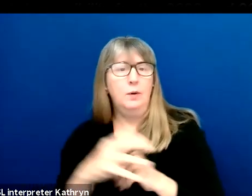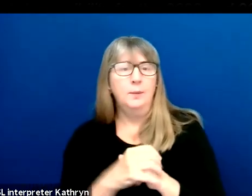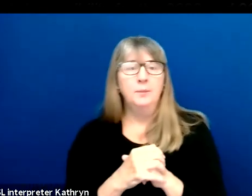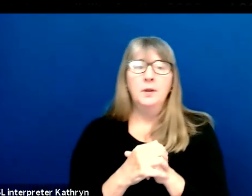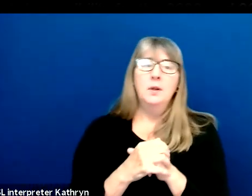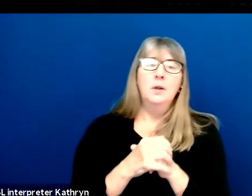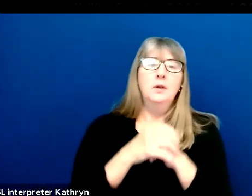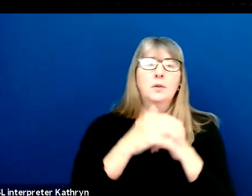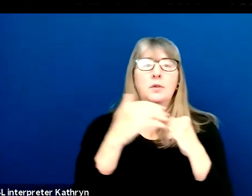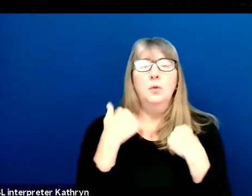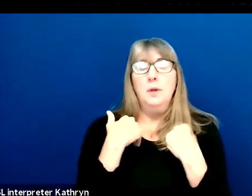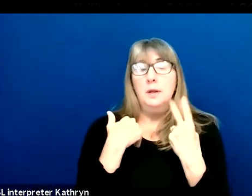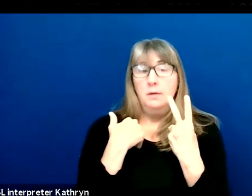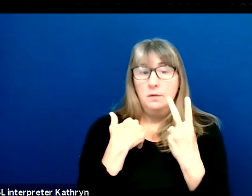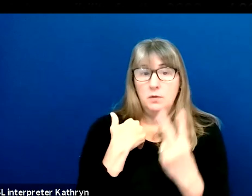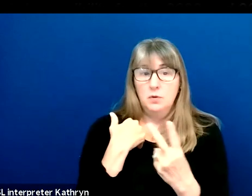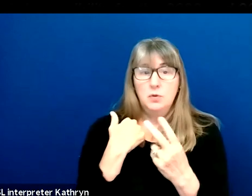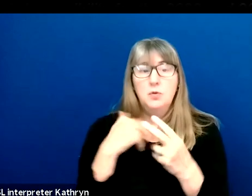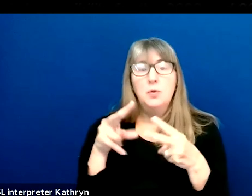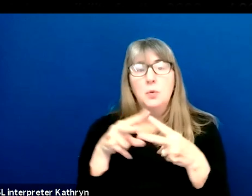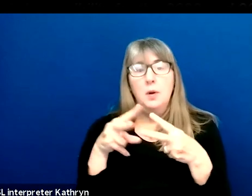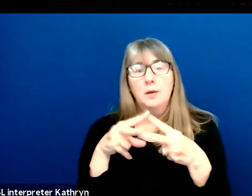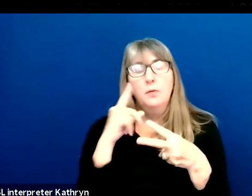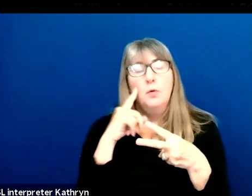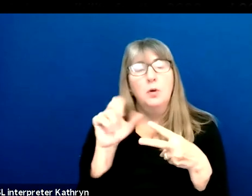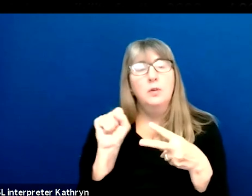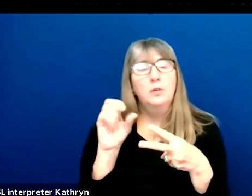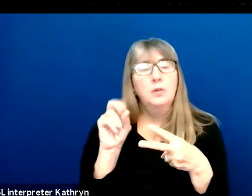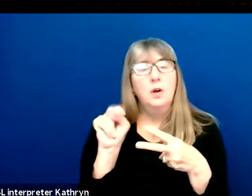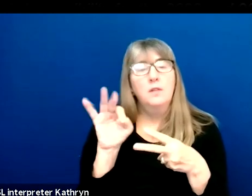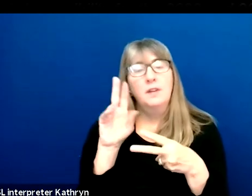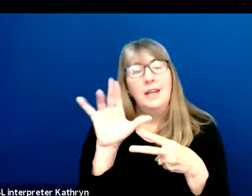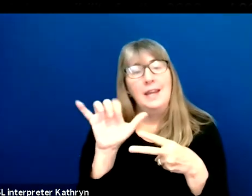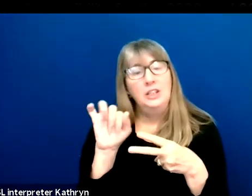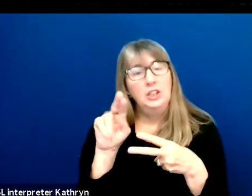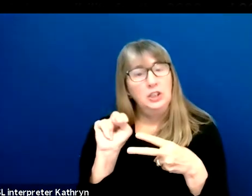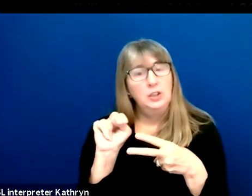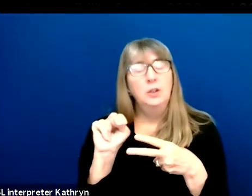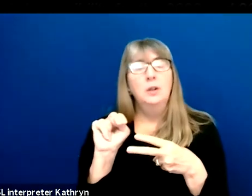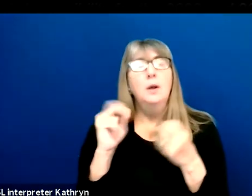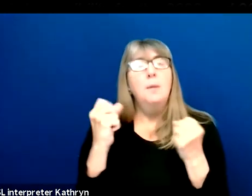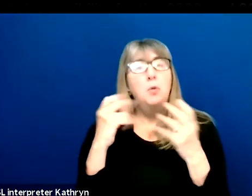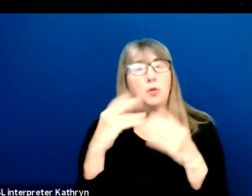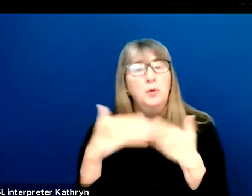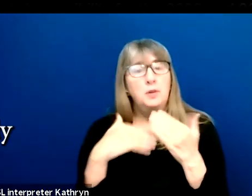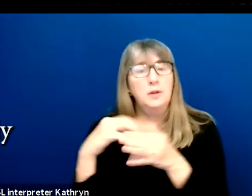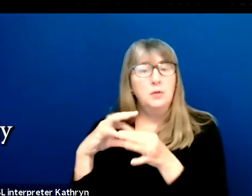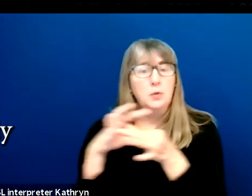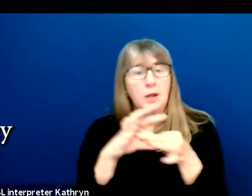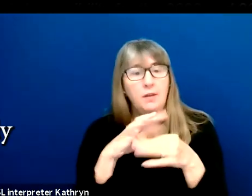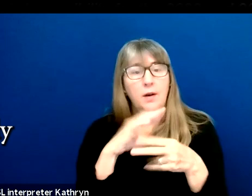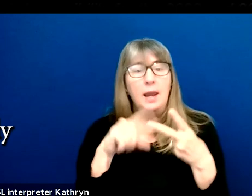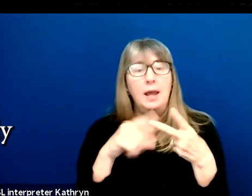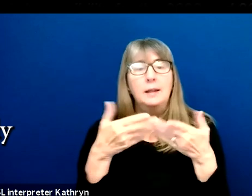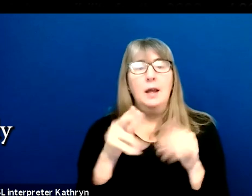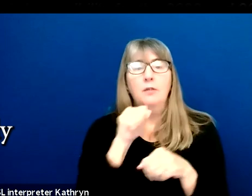near-term goals I have for Astronify, which is to allow the sonification of multiple data series together, and to also allow for a non-zero starting offset so that we can get